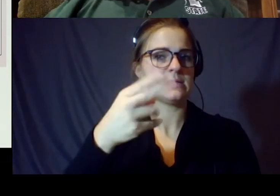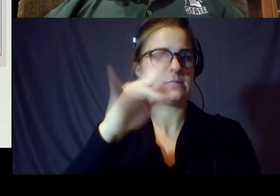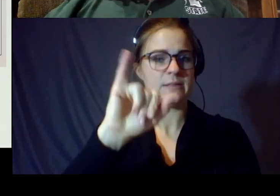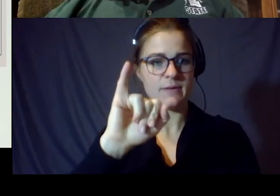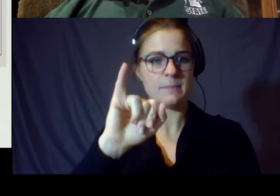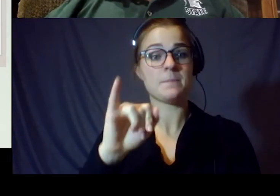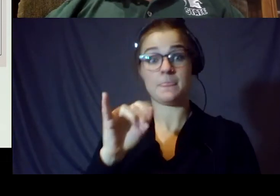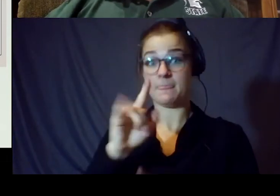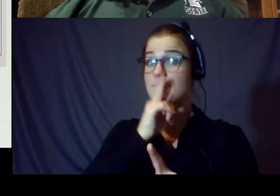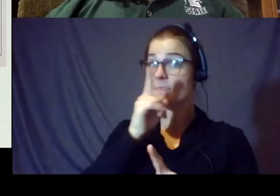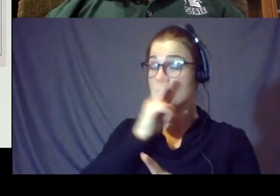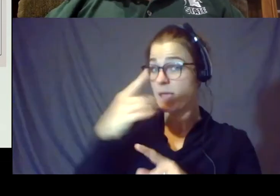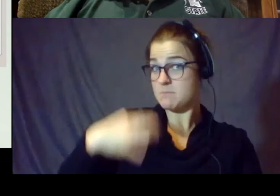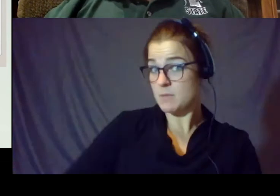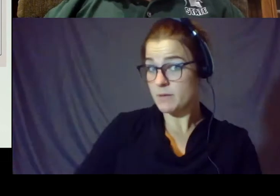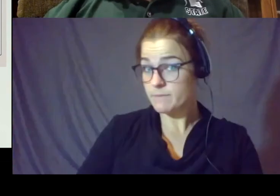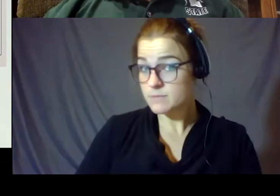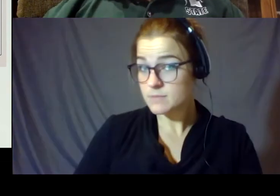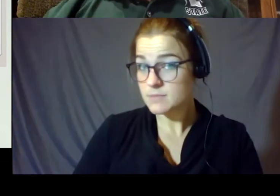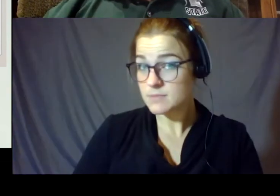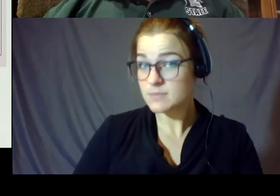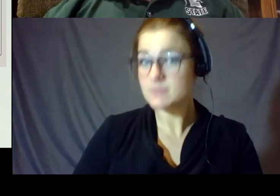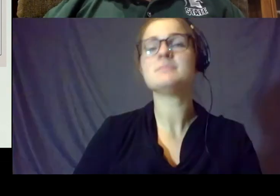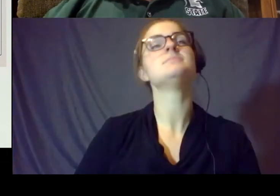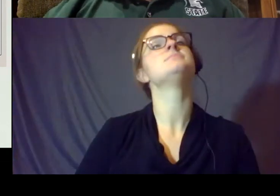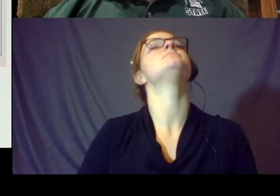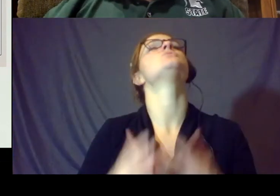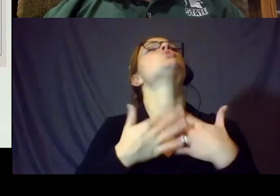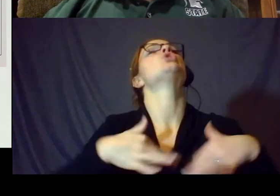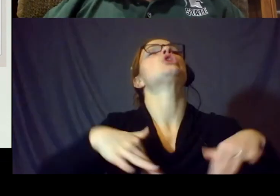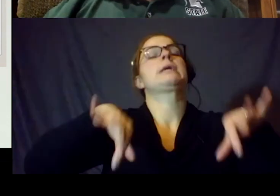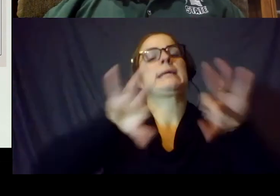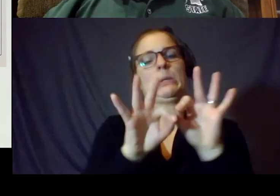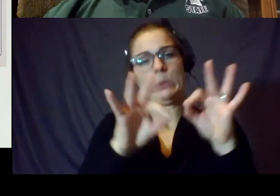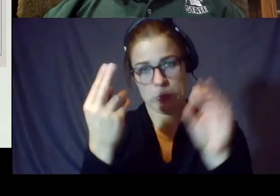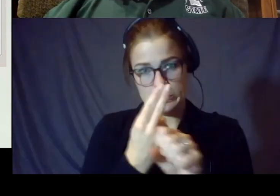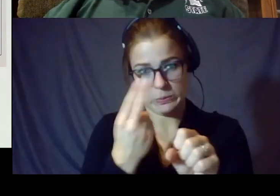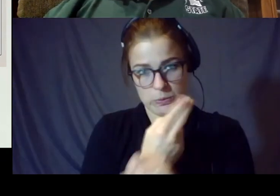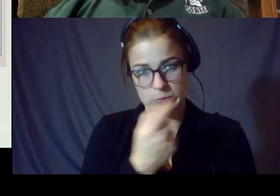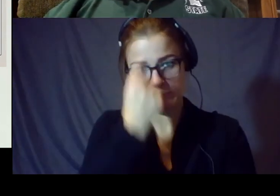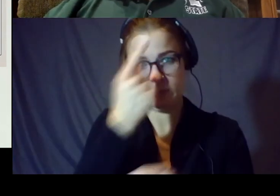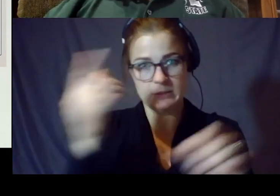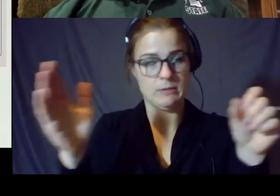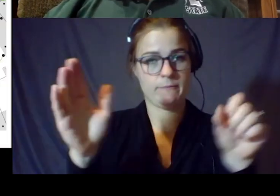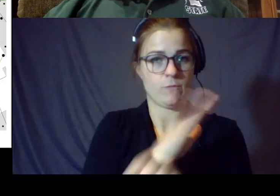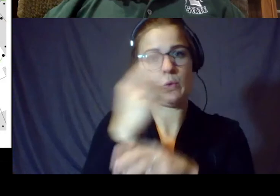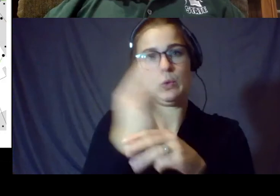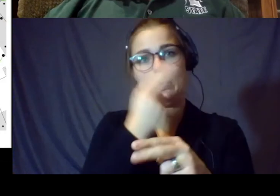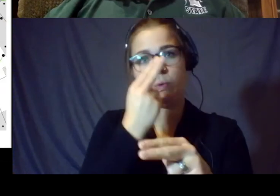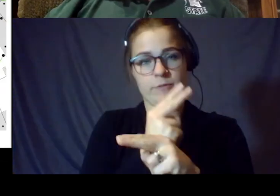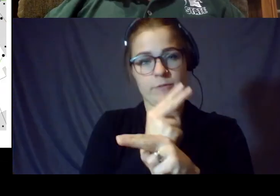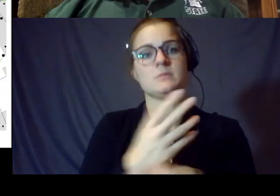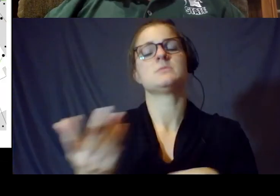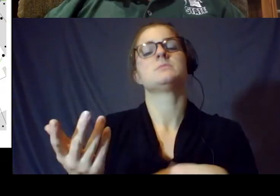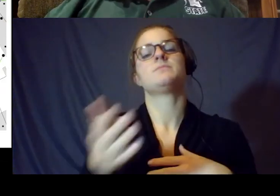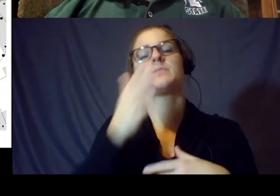use? This light curve is critical to our understanding of the universe. And I will come to that